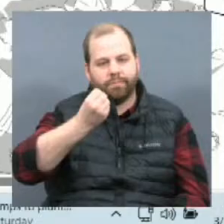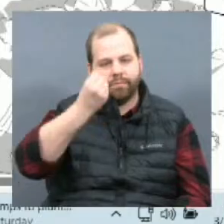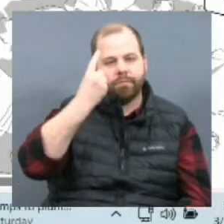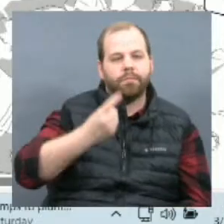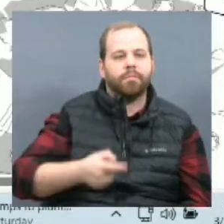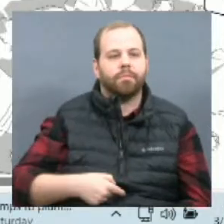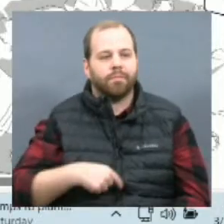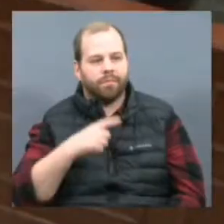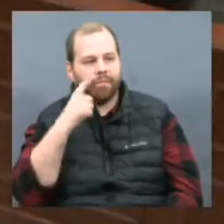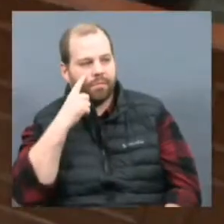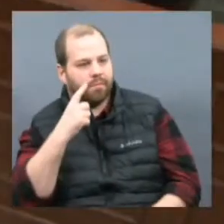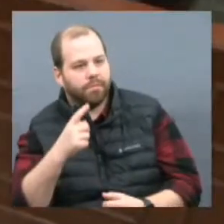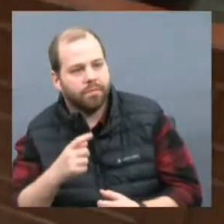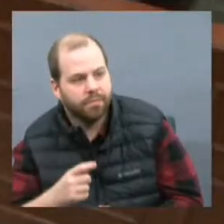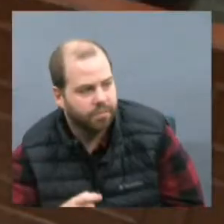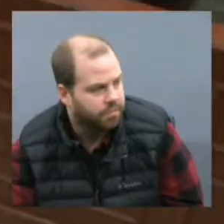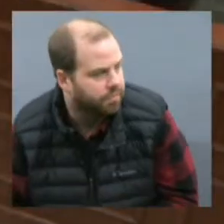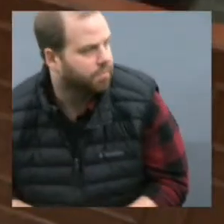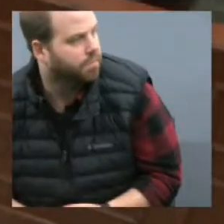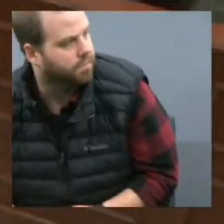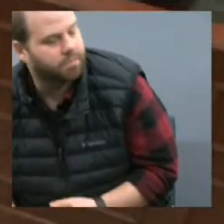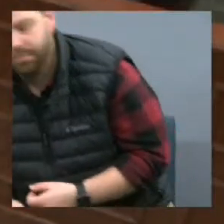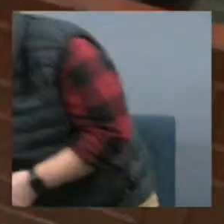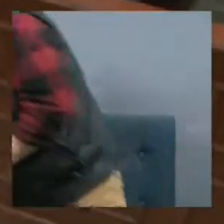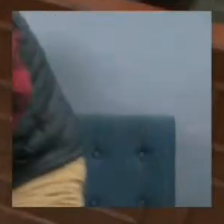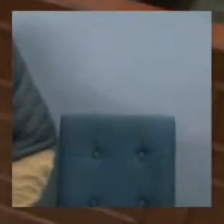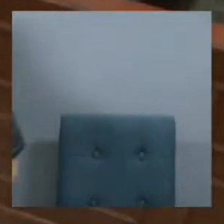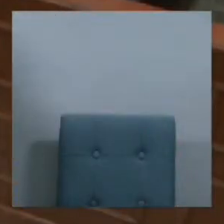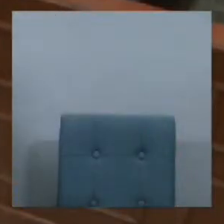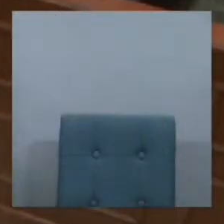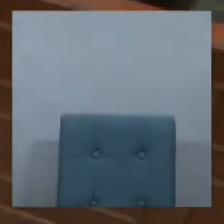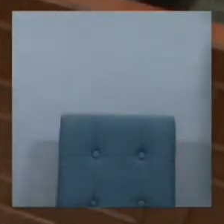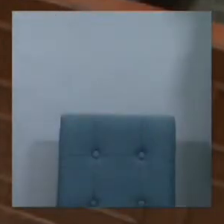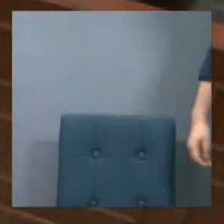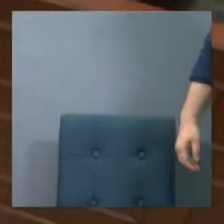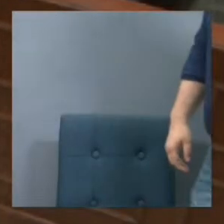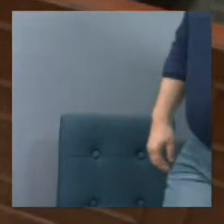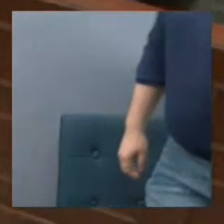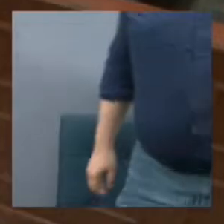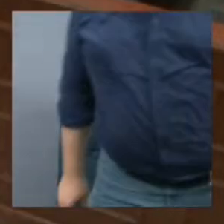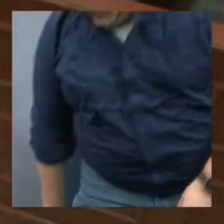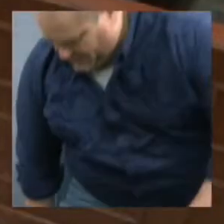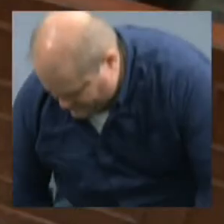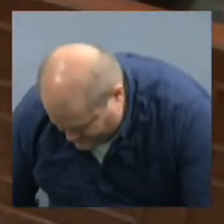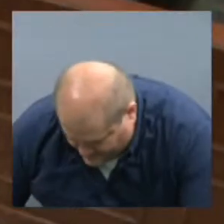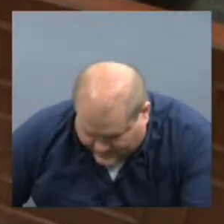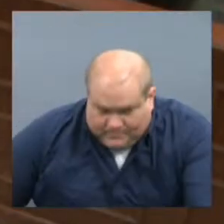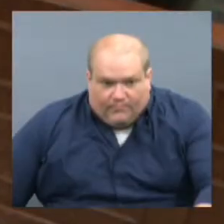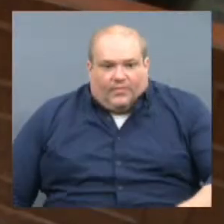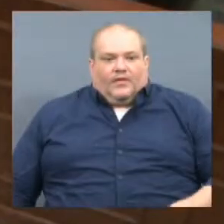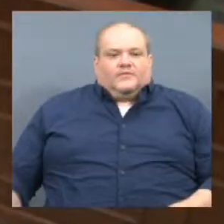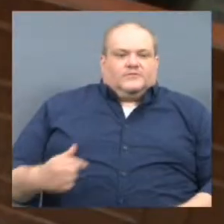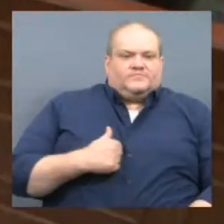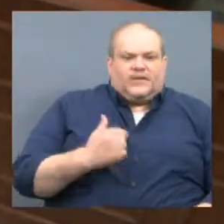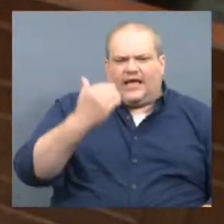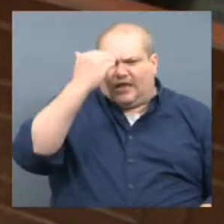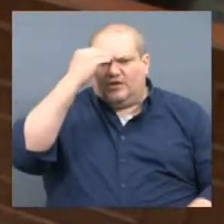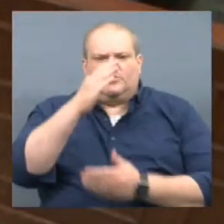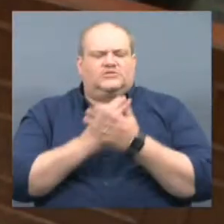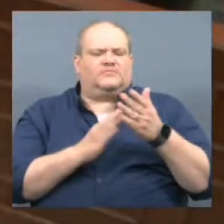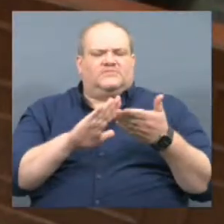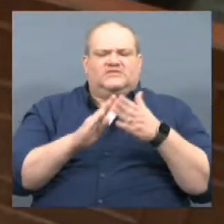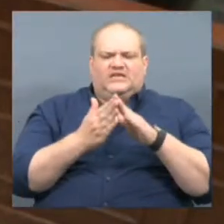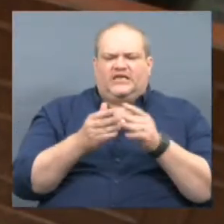And I think the last thing, obviously the city, and I know some of our city directors, I'm thinking about Director Peck and